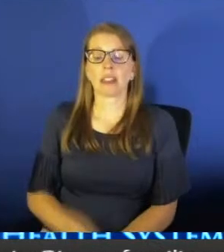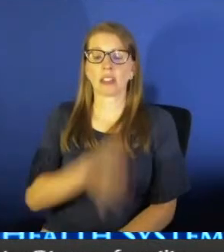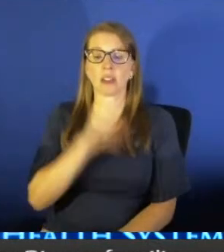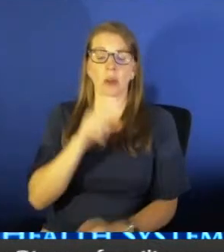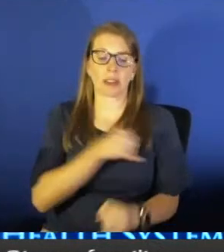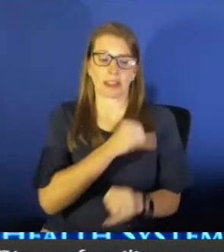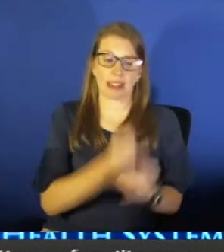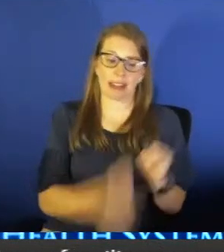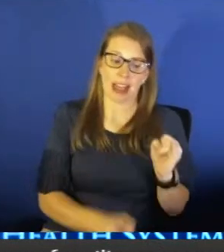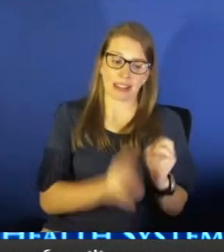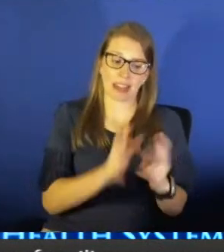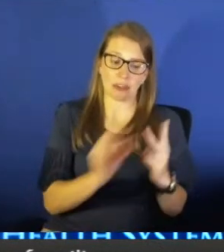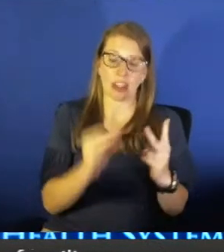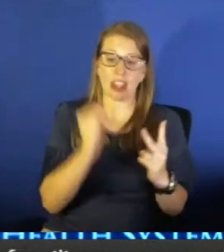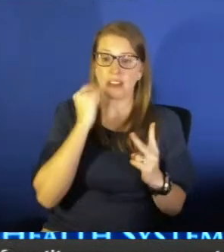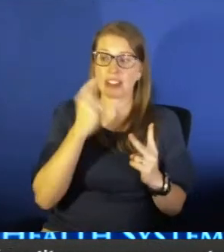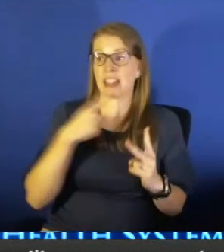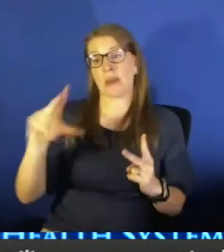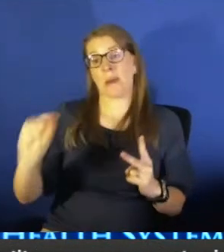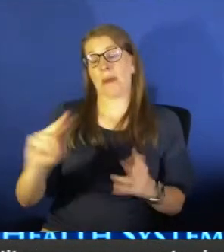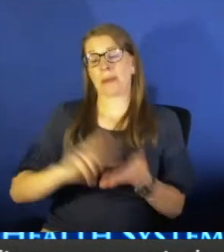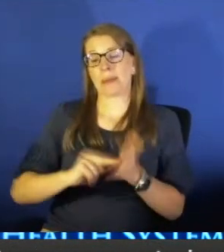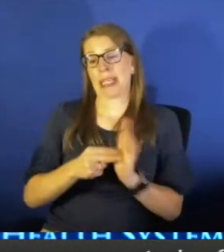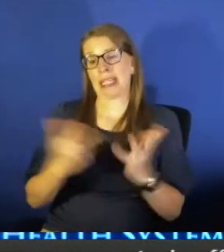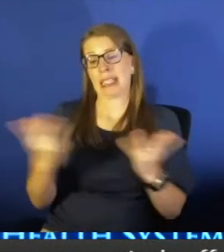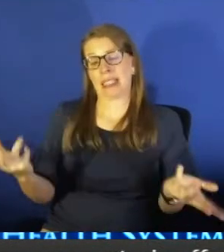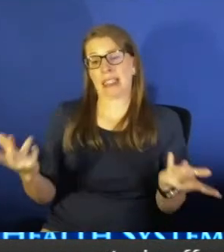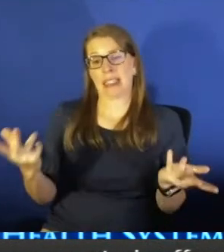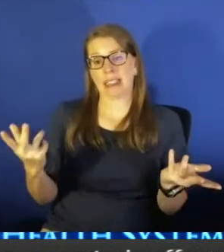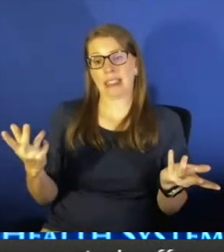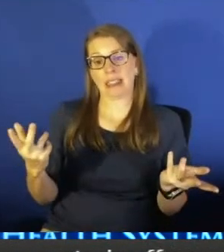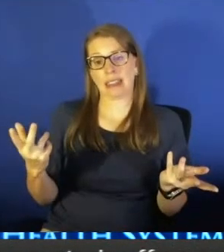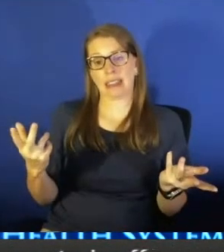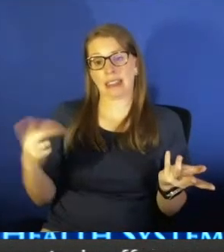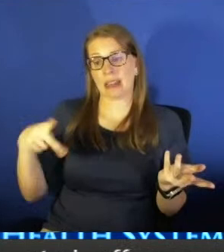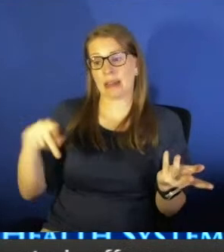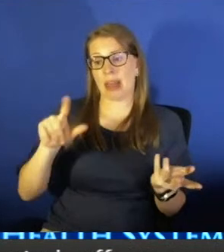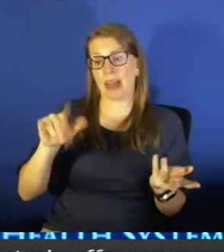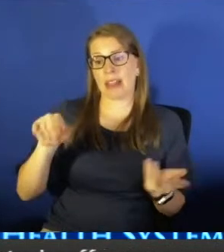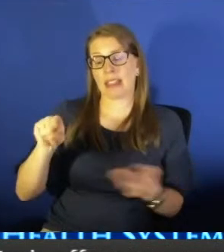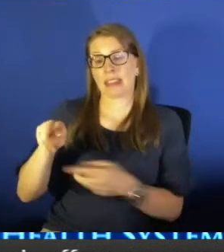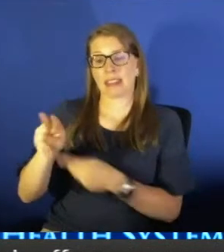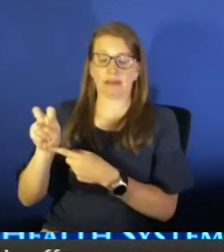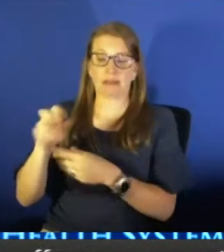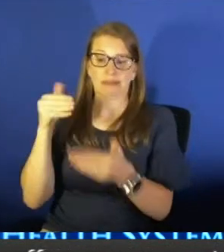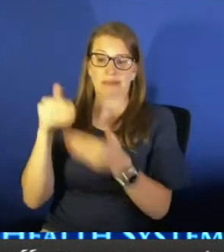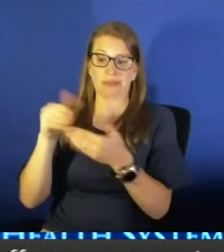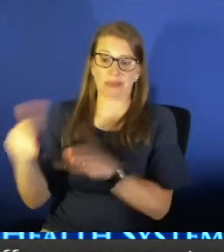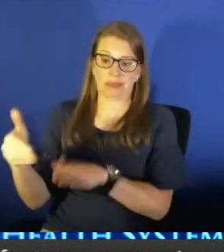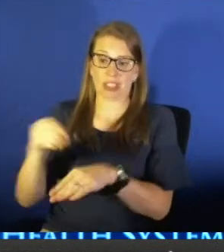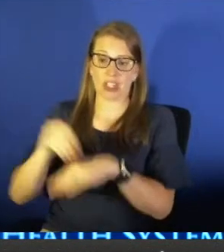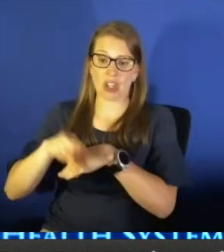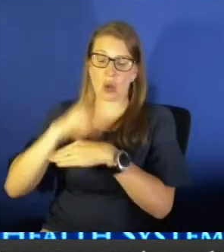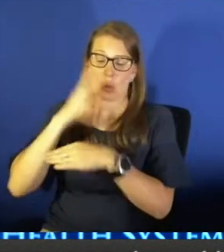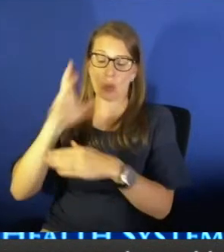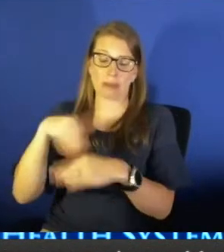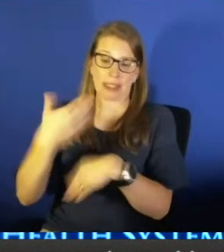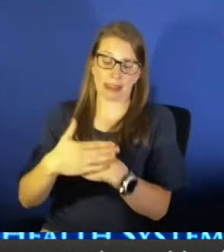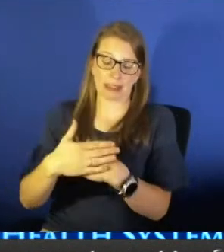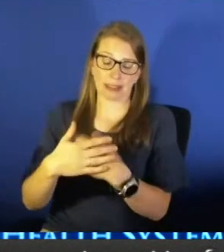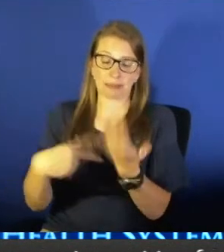if you said no, then the palliative care consult was going to come next. And so that's really difficult, and it's balancing resources